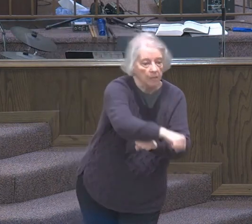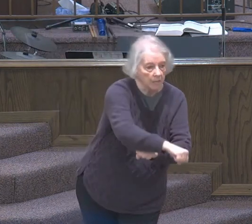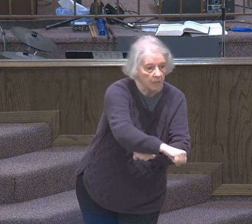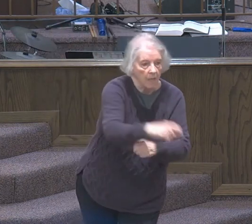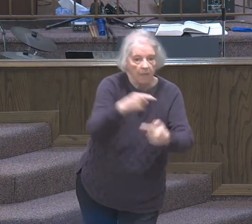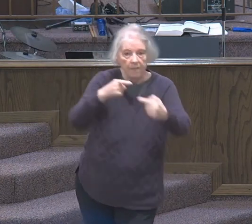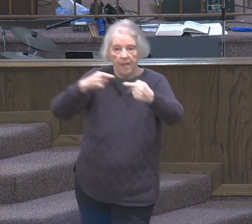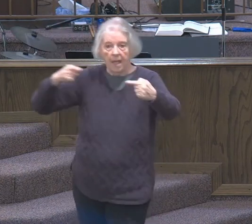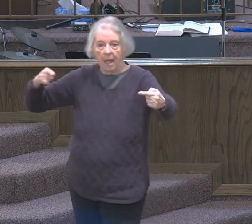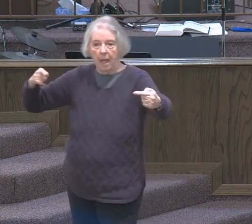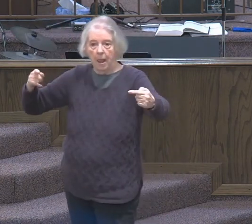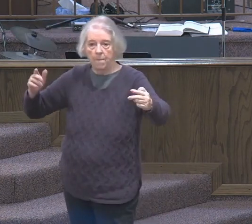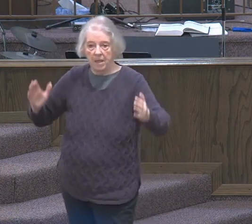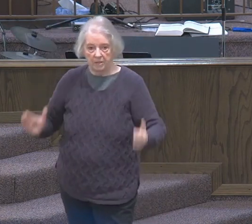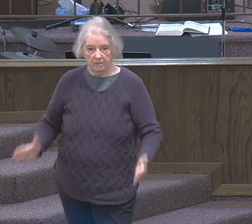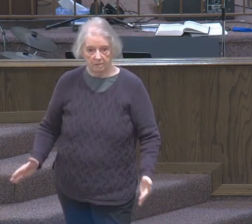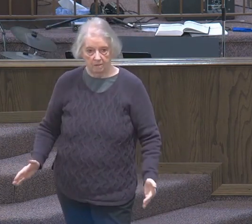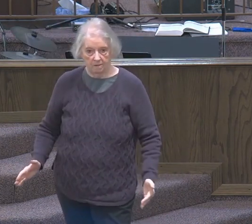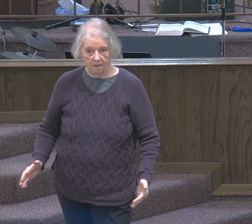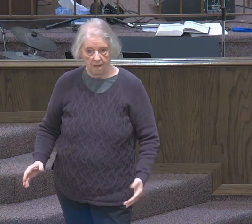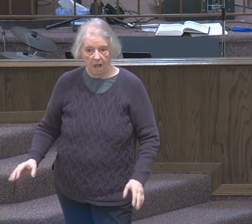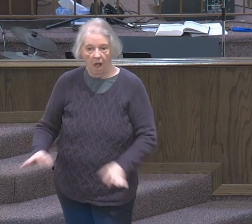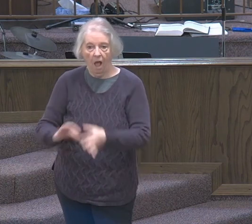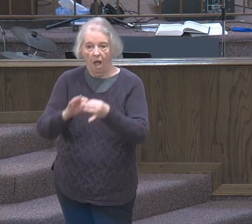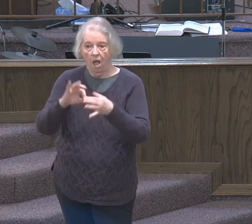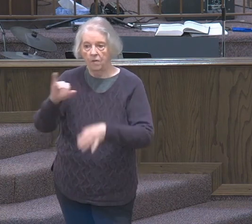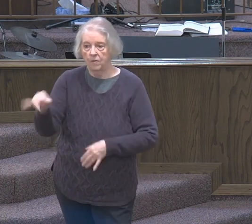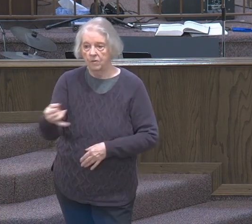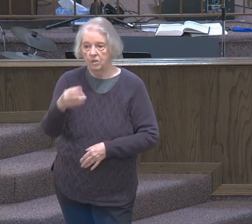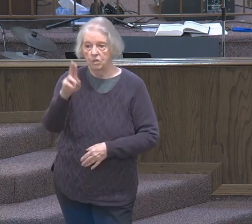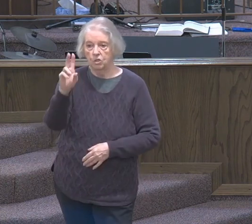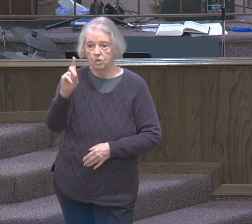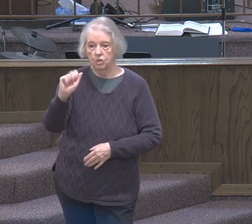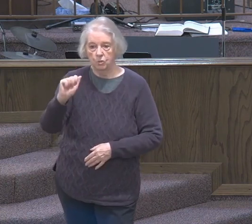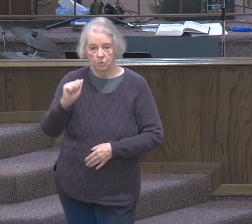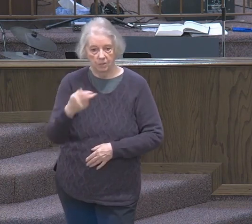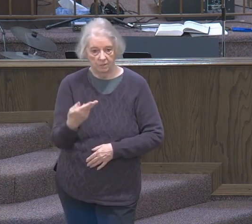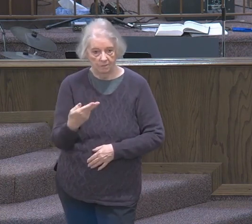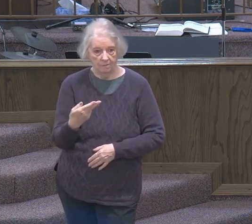And they took care. Remember, God had said, you will not have to fight this battle.